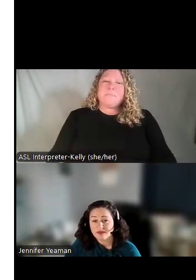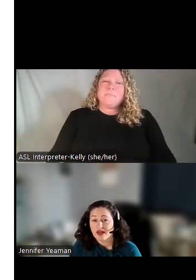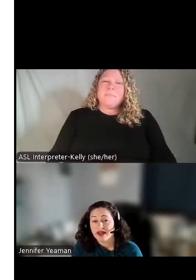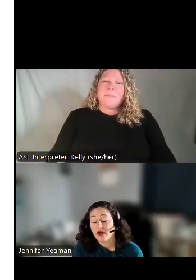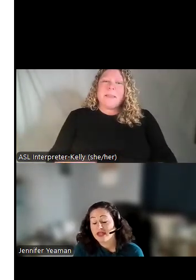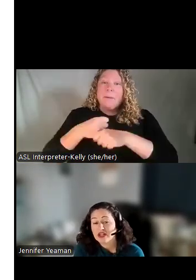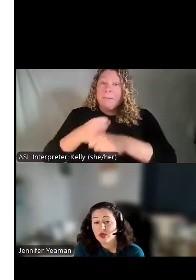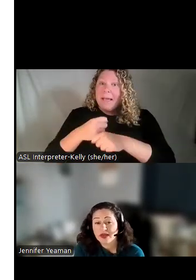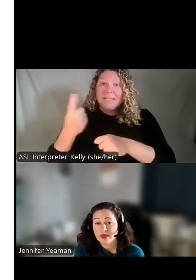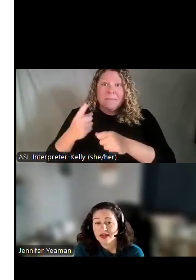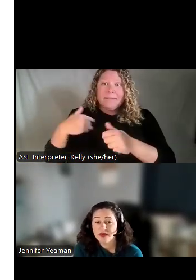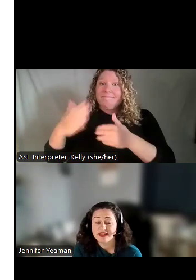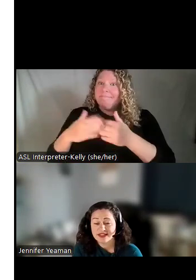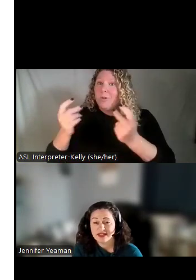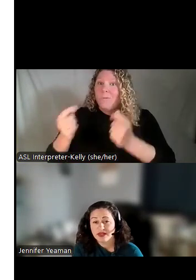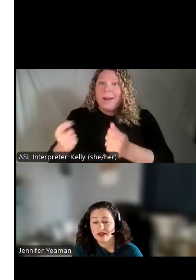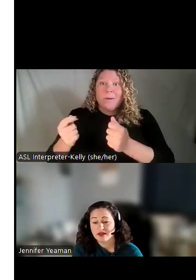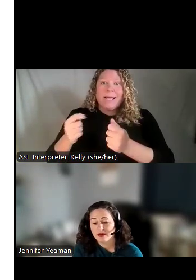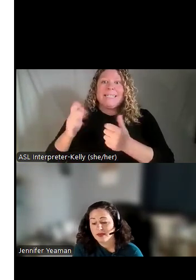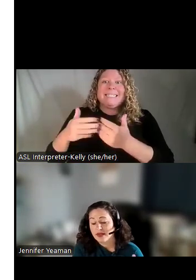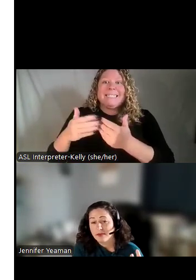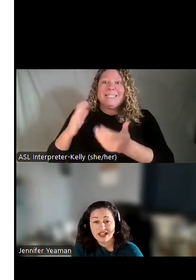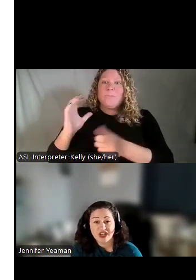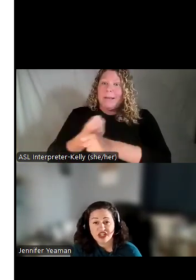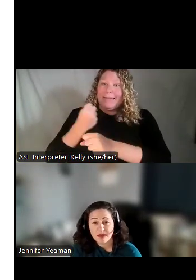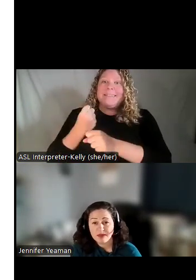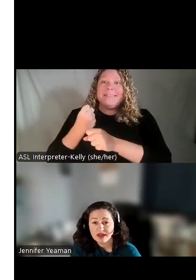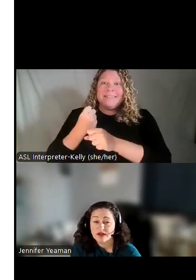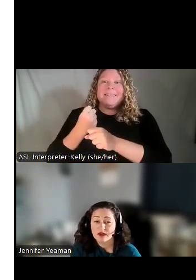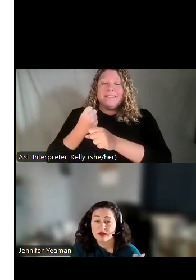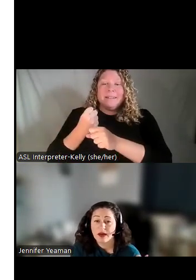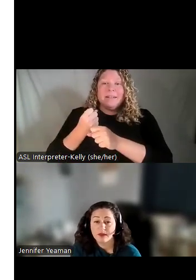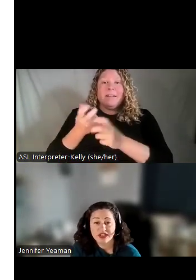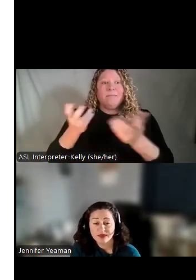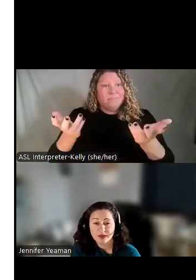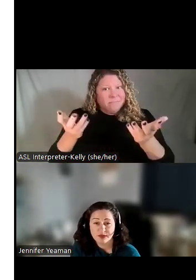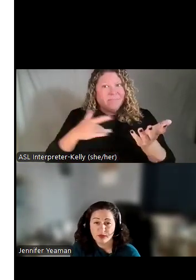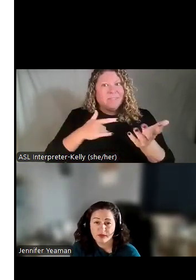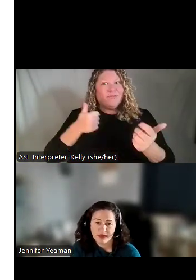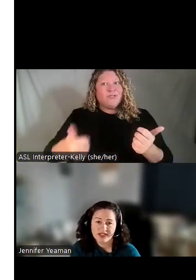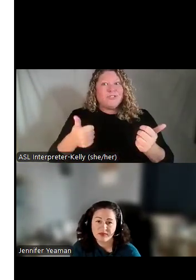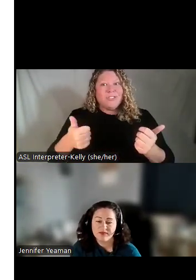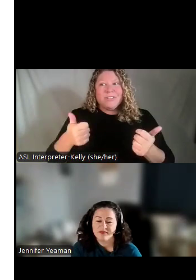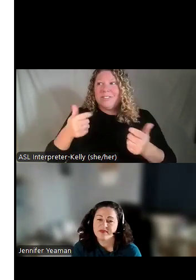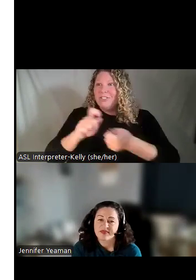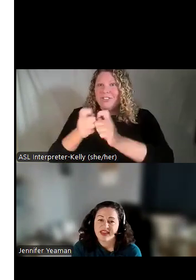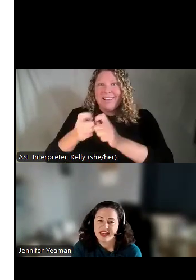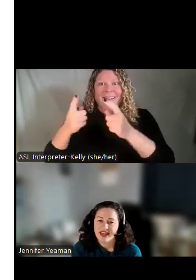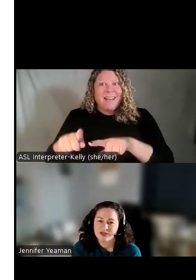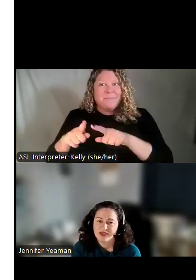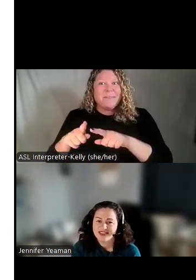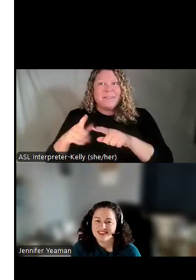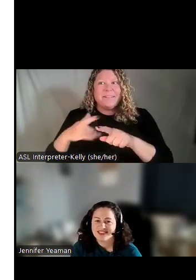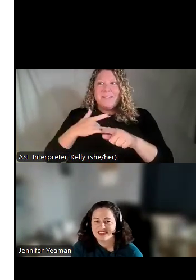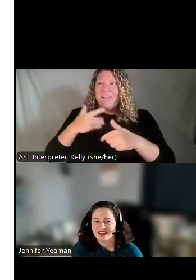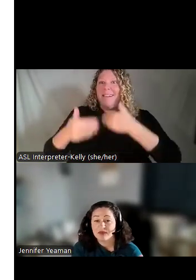away, helped gain a quick win. We could see that we could make change happen, which helps with momentum. And